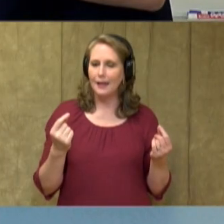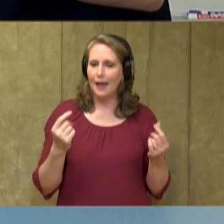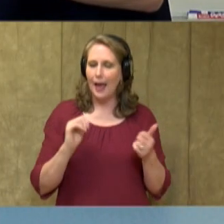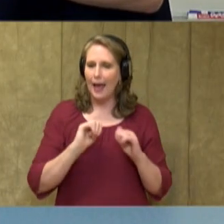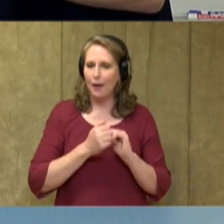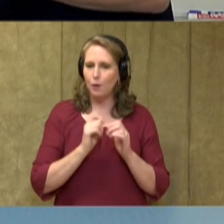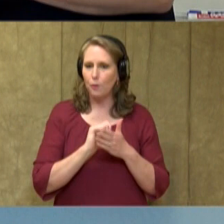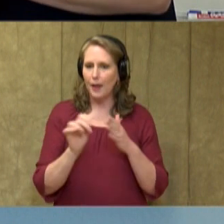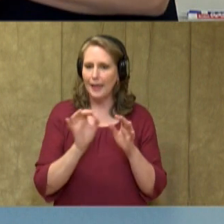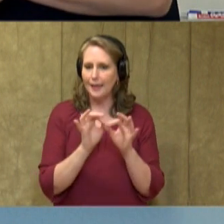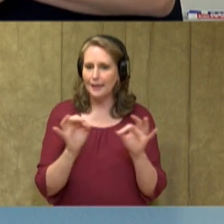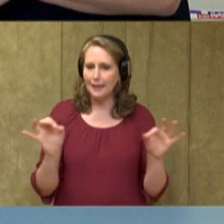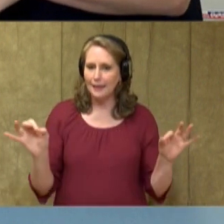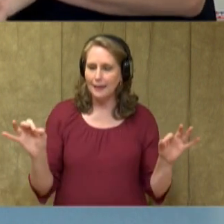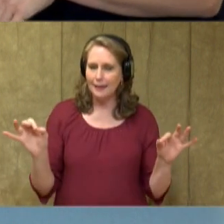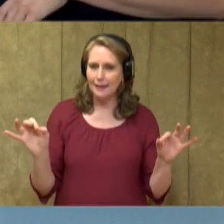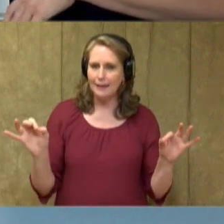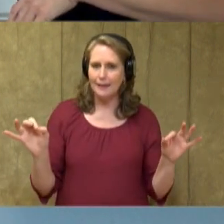problem?